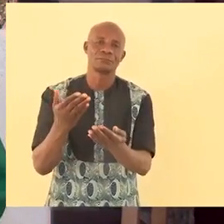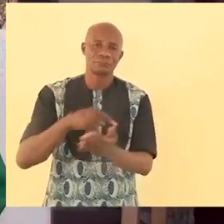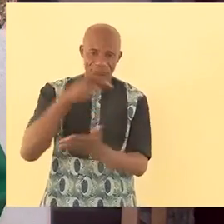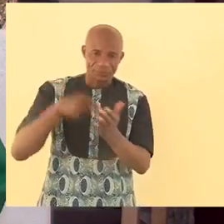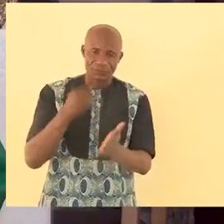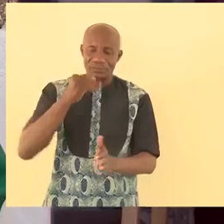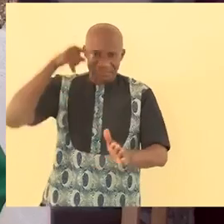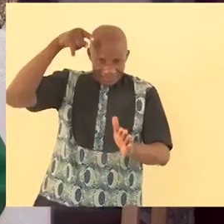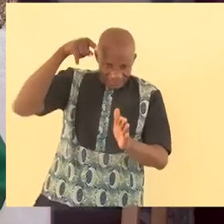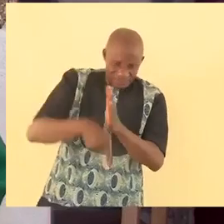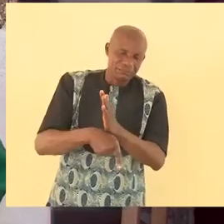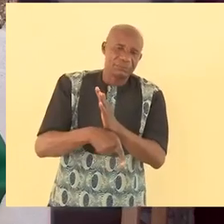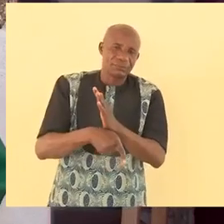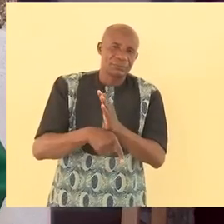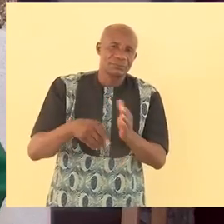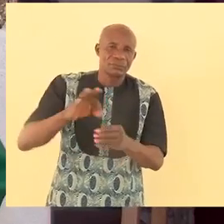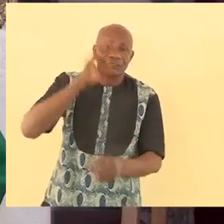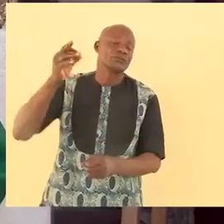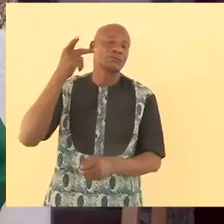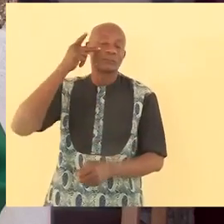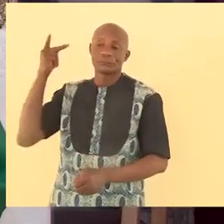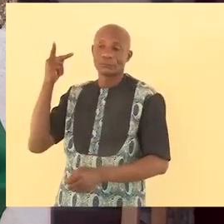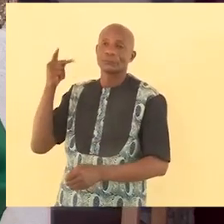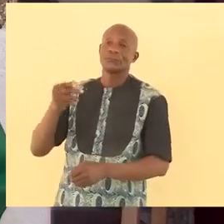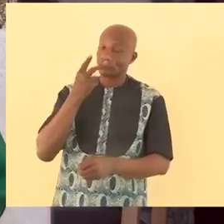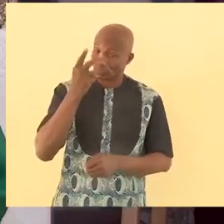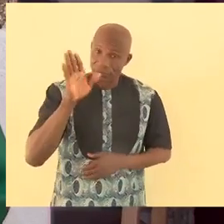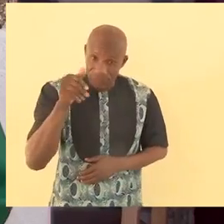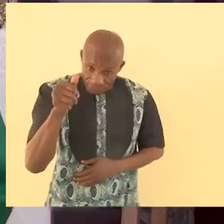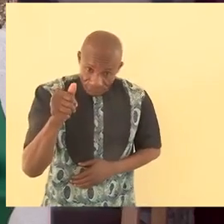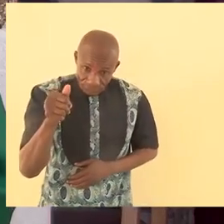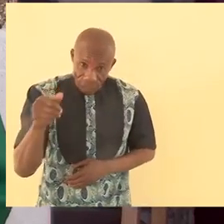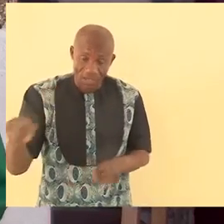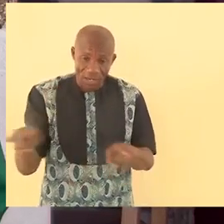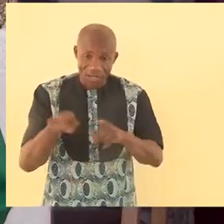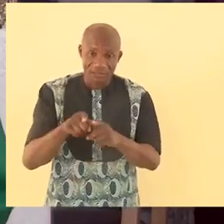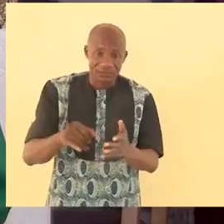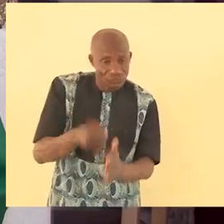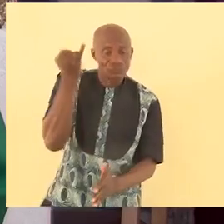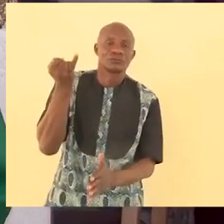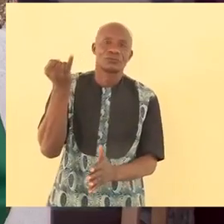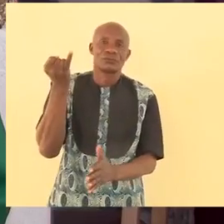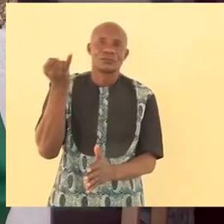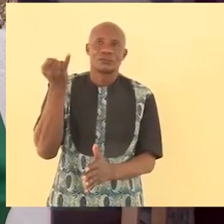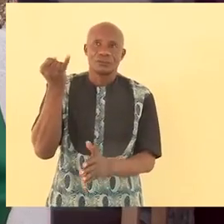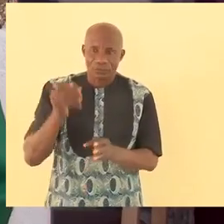is deep spiritual reflection that you see yourself as just a